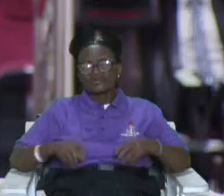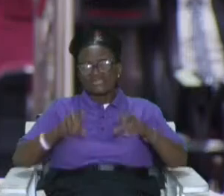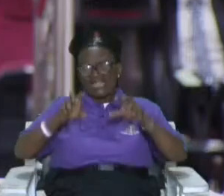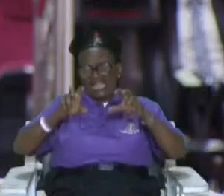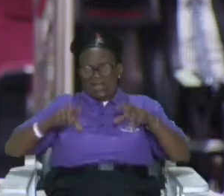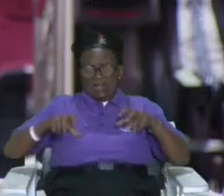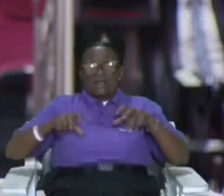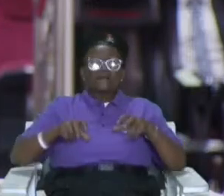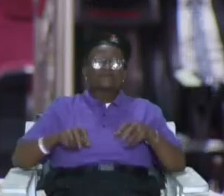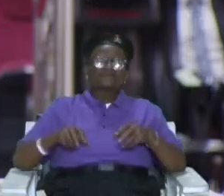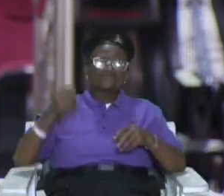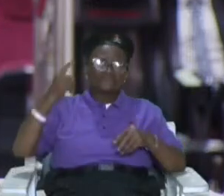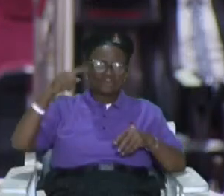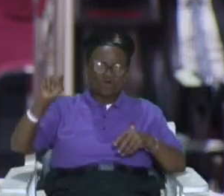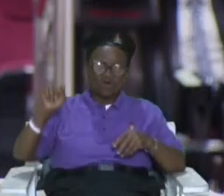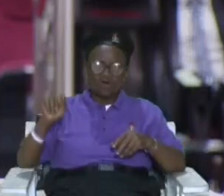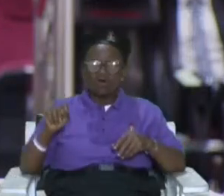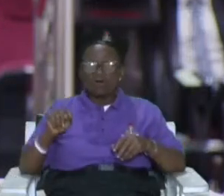him.